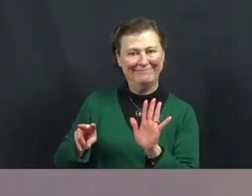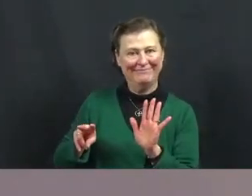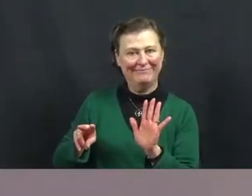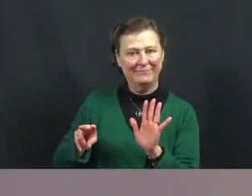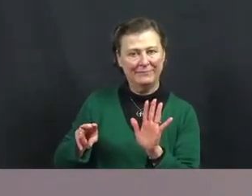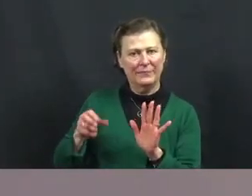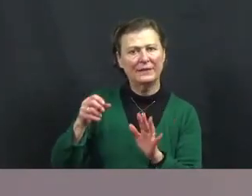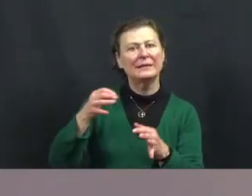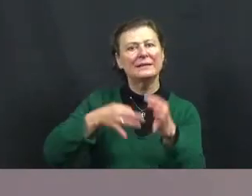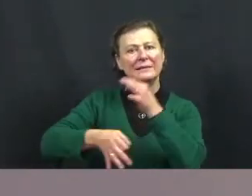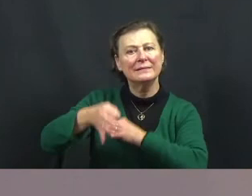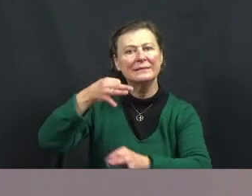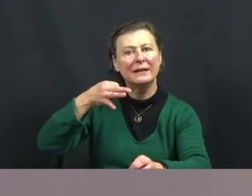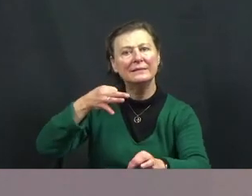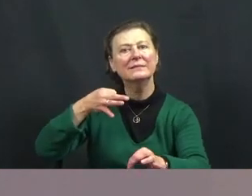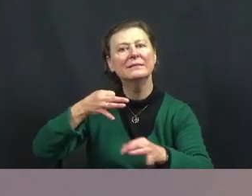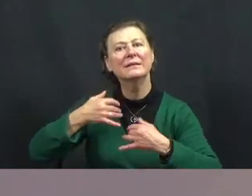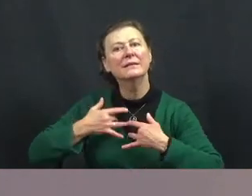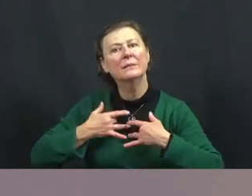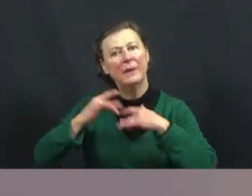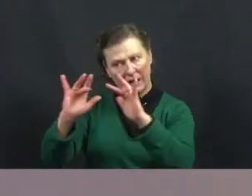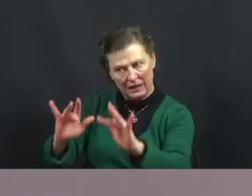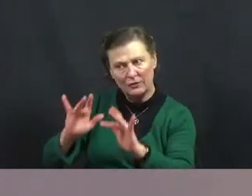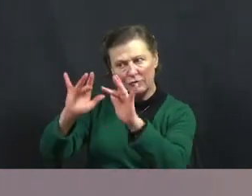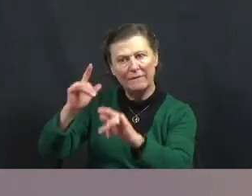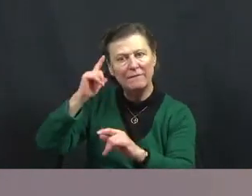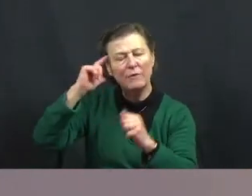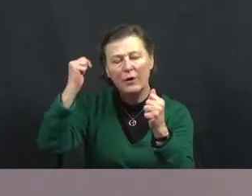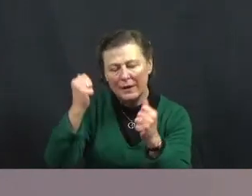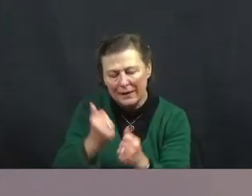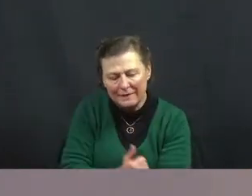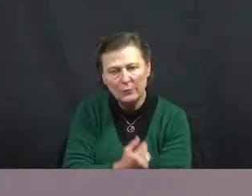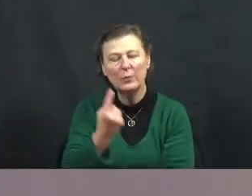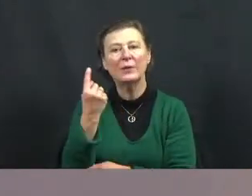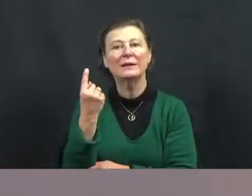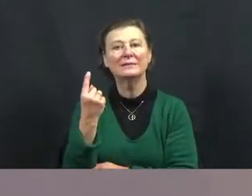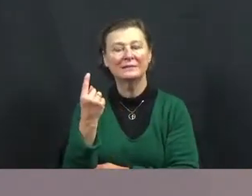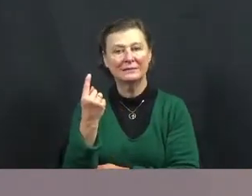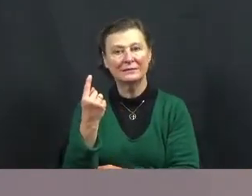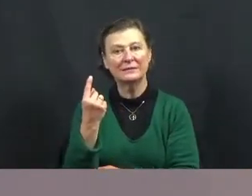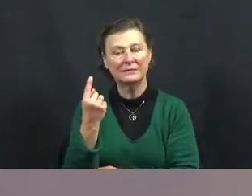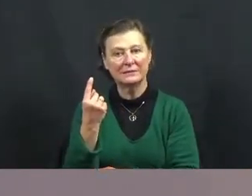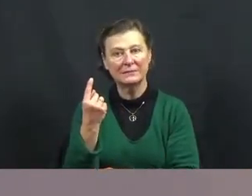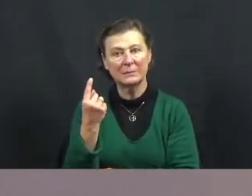and hold compassion for everyone.